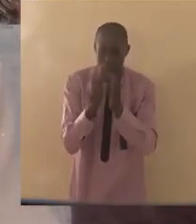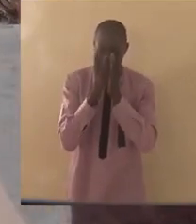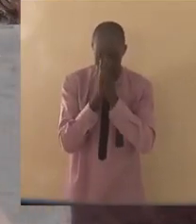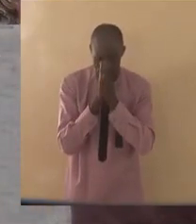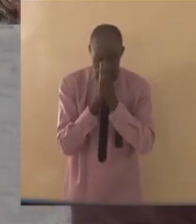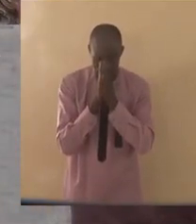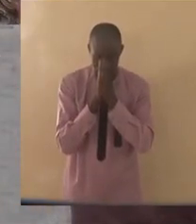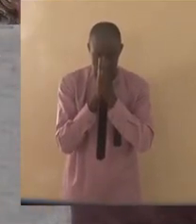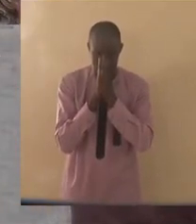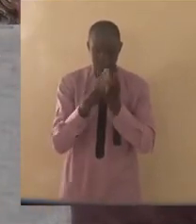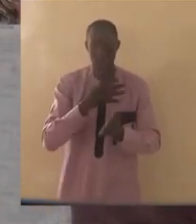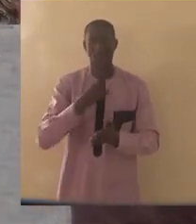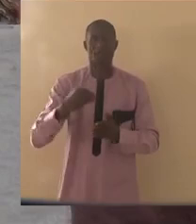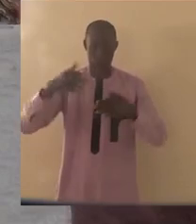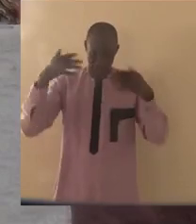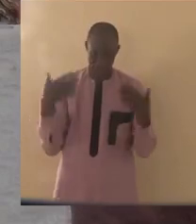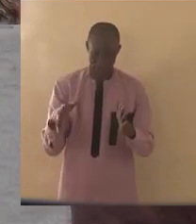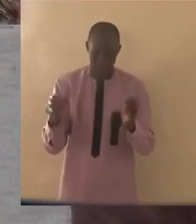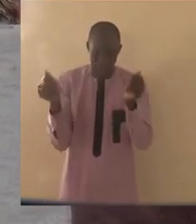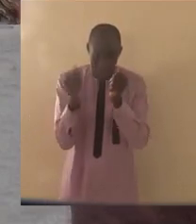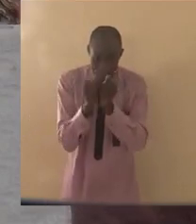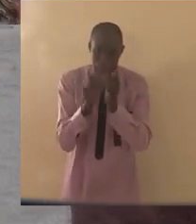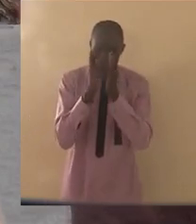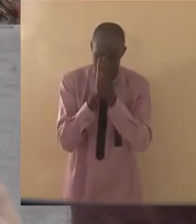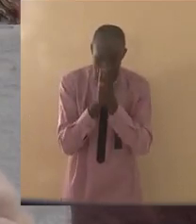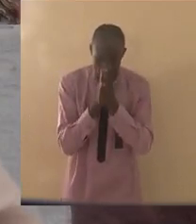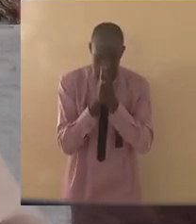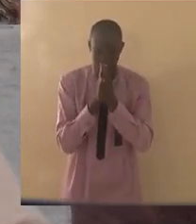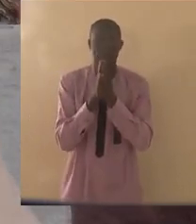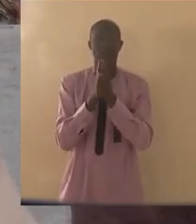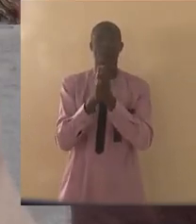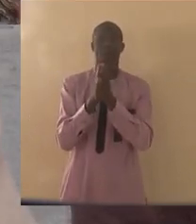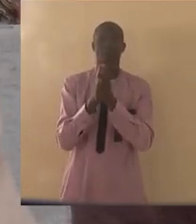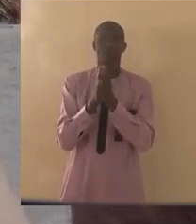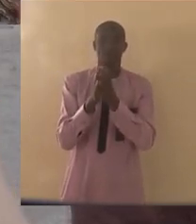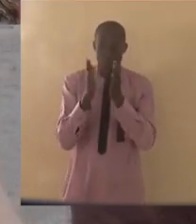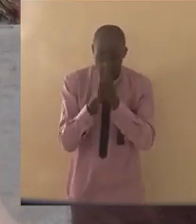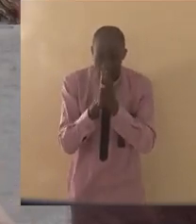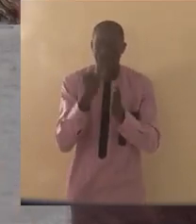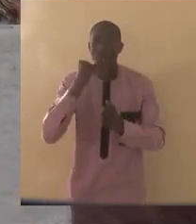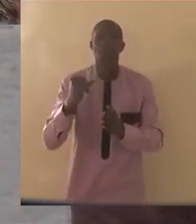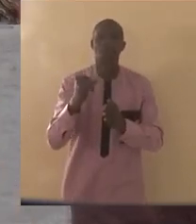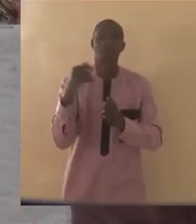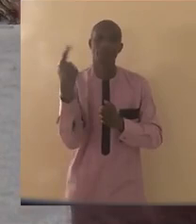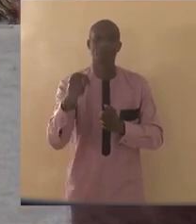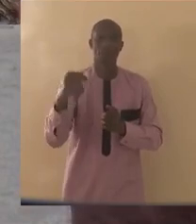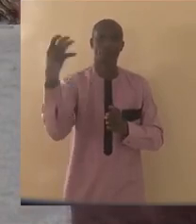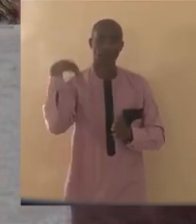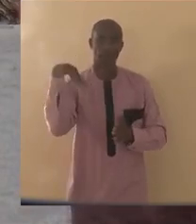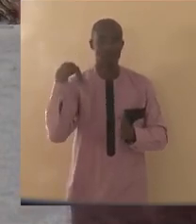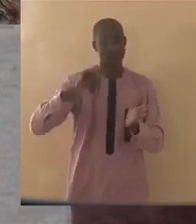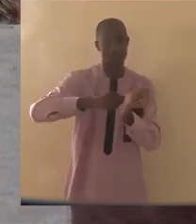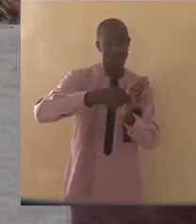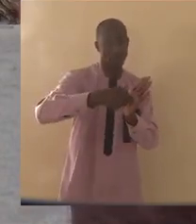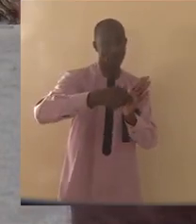That head with prayer. And head with prayer. Prayer is